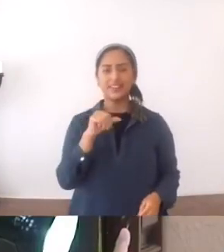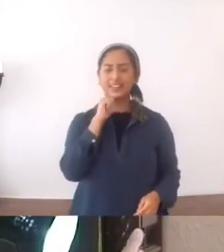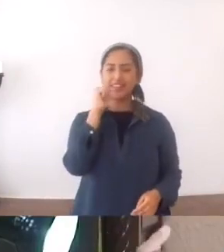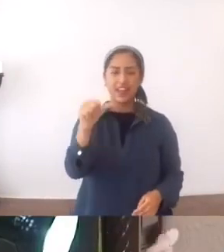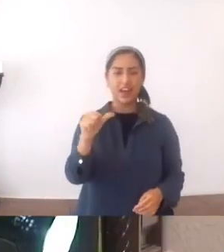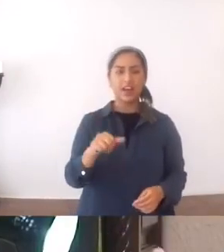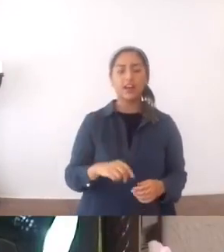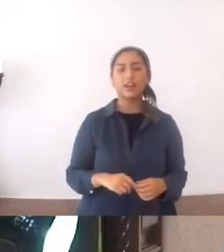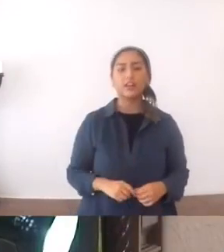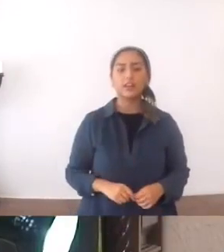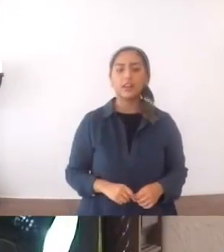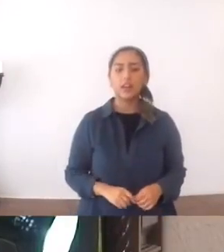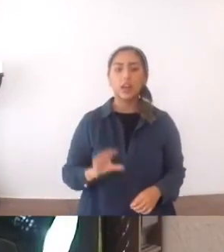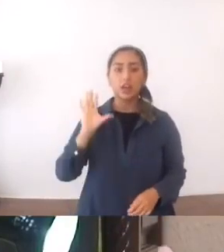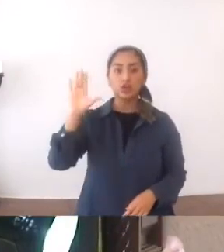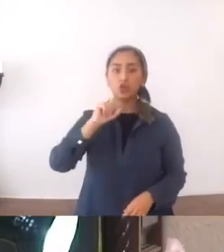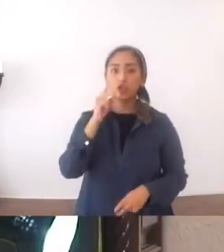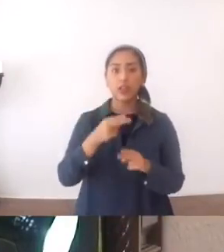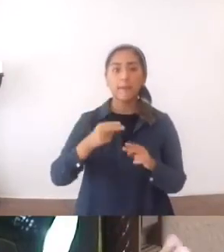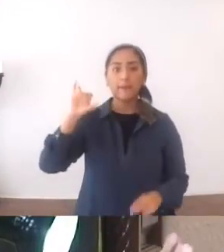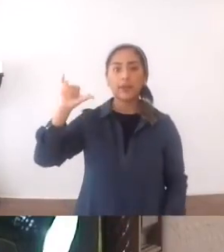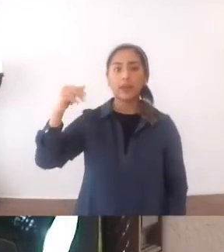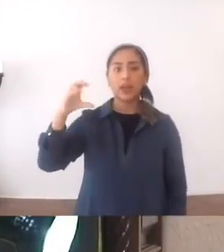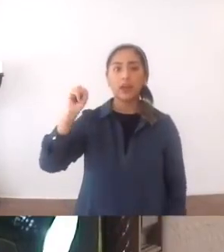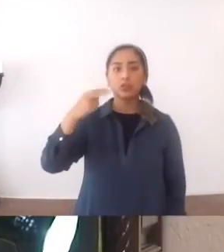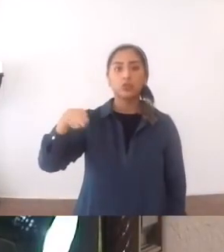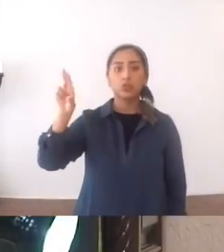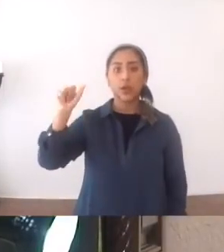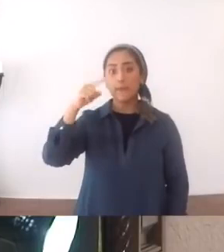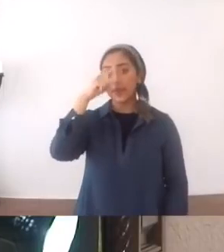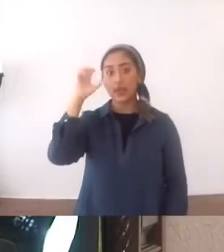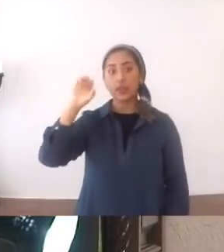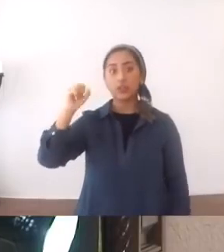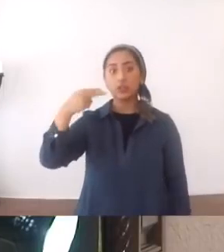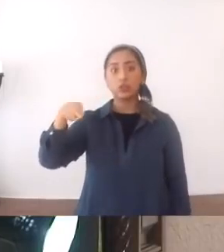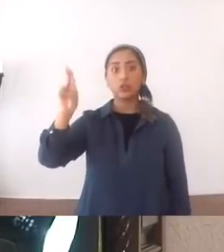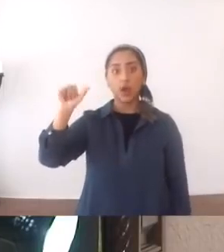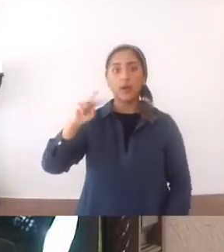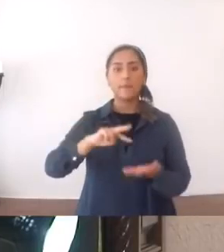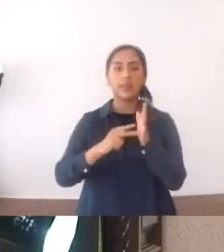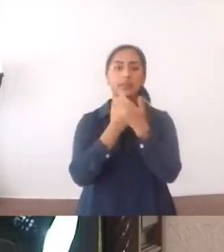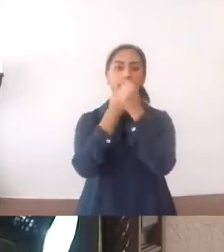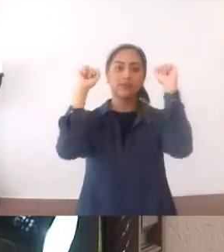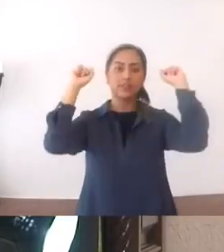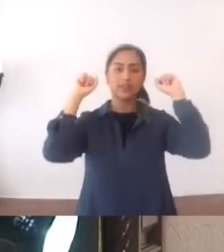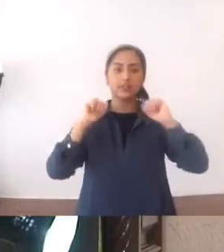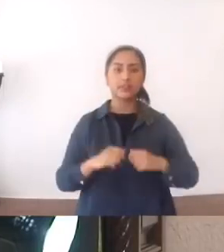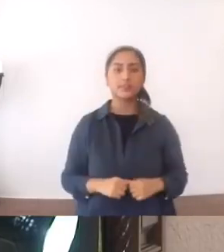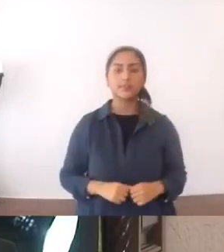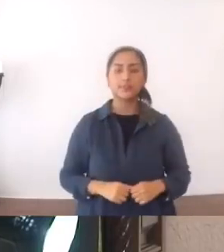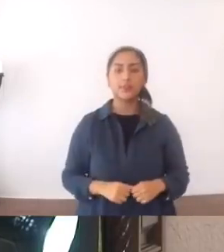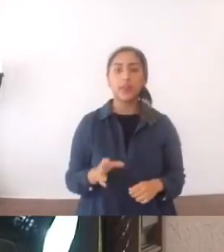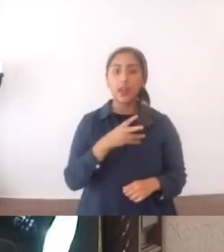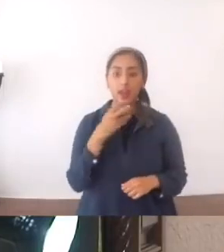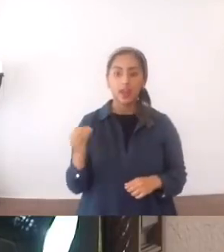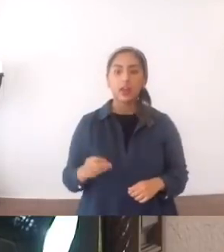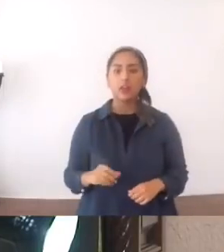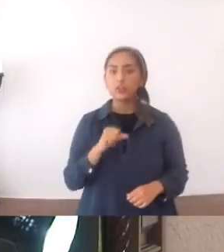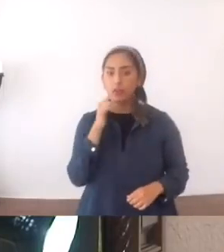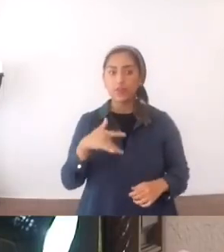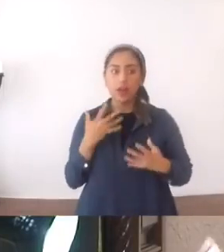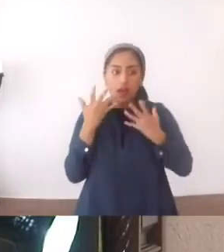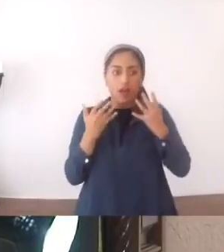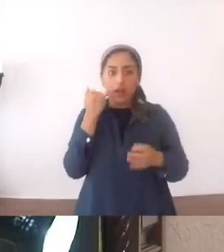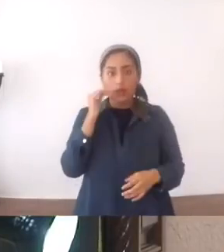Mesías? Is that going to No, be the name claro of que the no. Messiah? No, Su of nombre es course not. Yahshua, His name is porque Joshua, Shua significa salvación. because Shua means